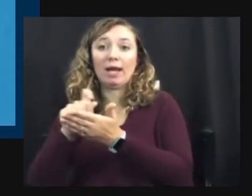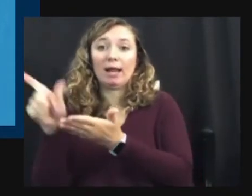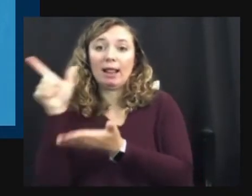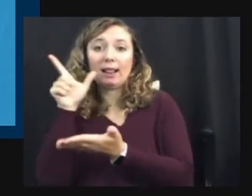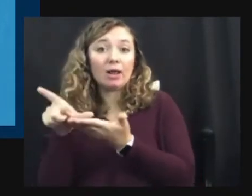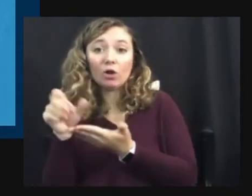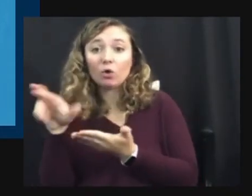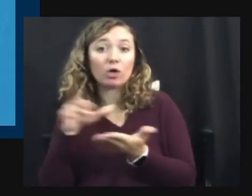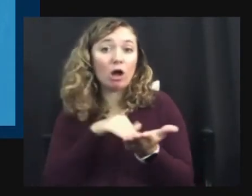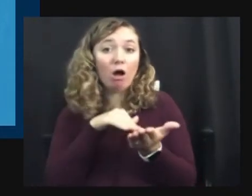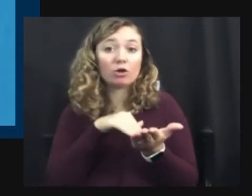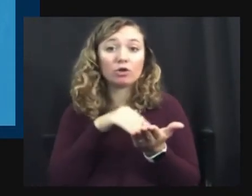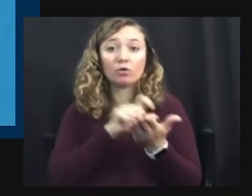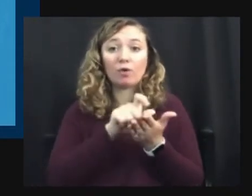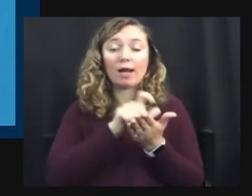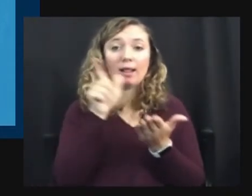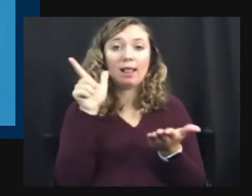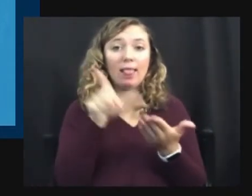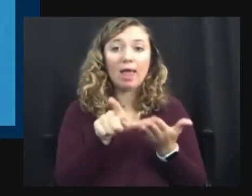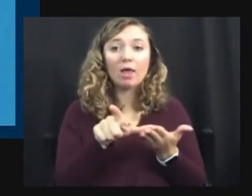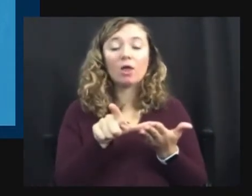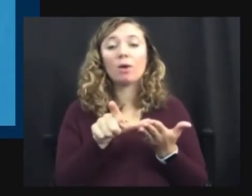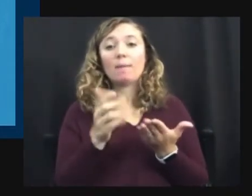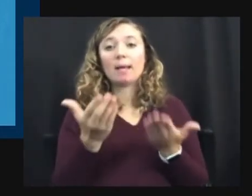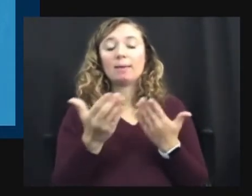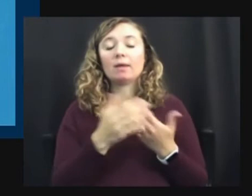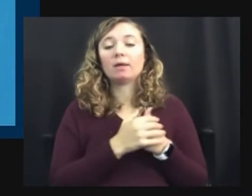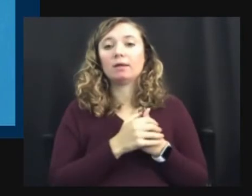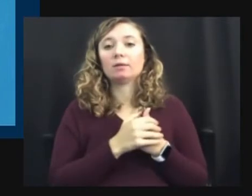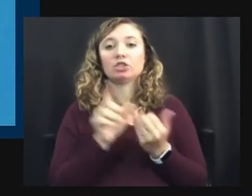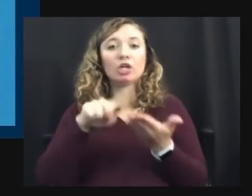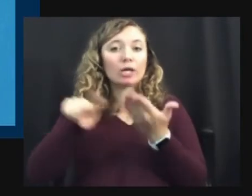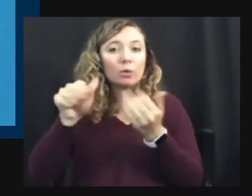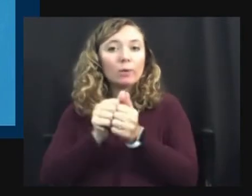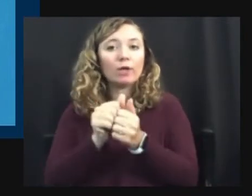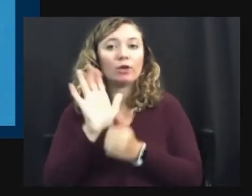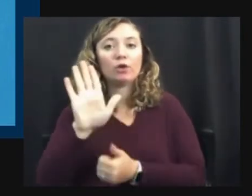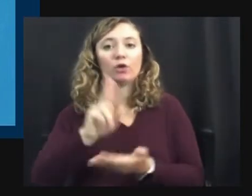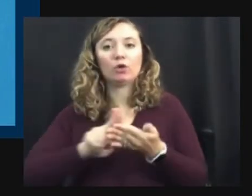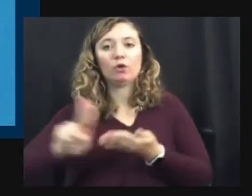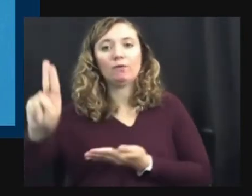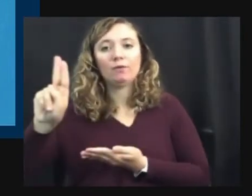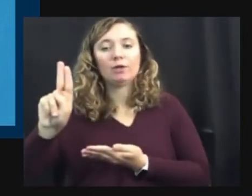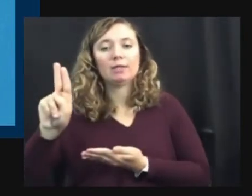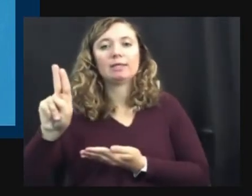letter, check in with your universities,